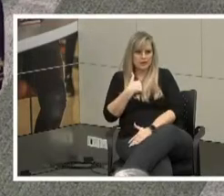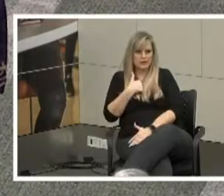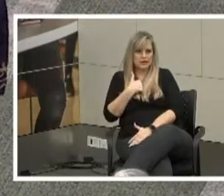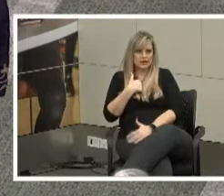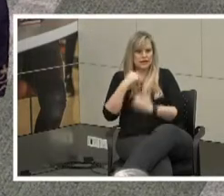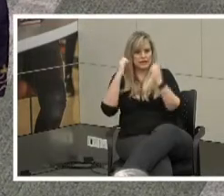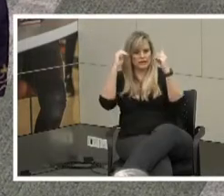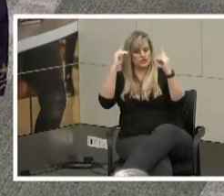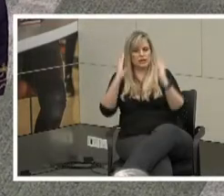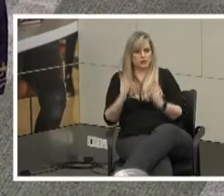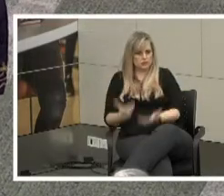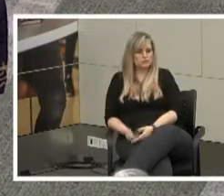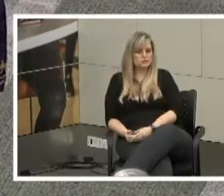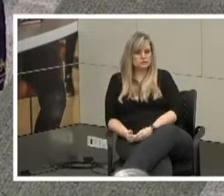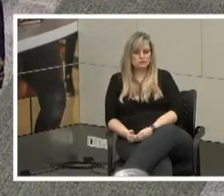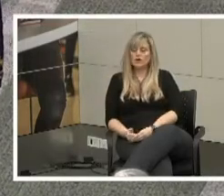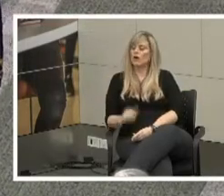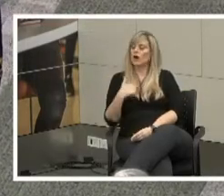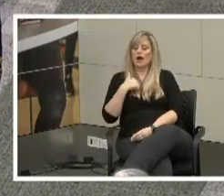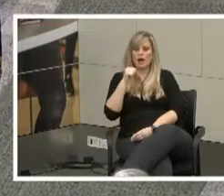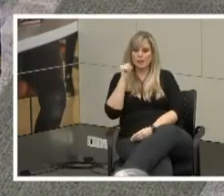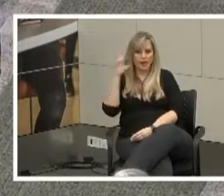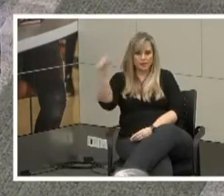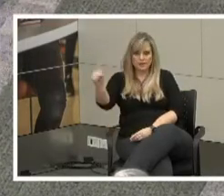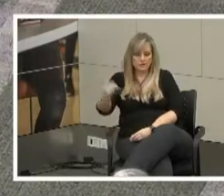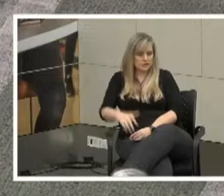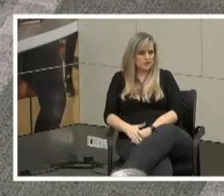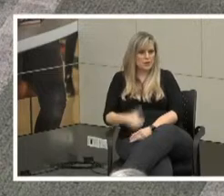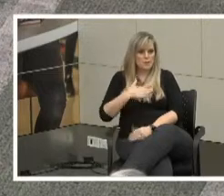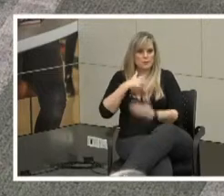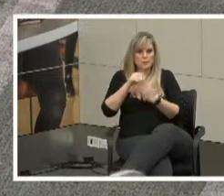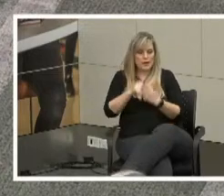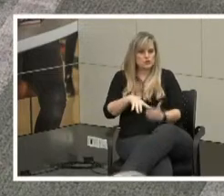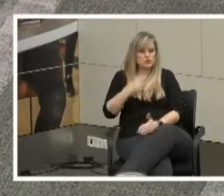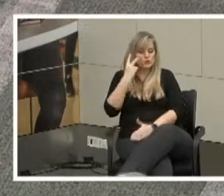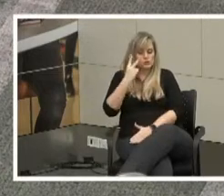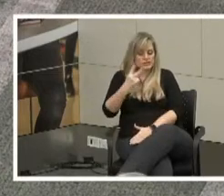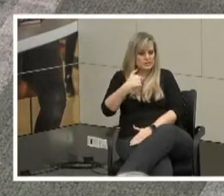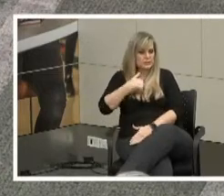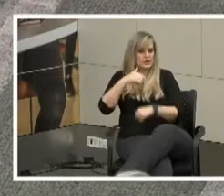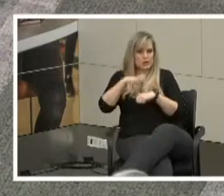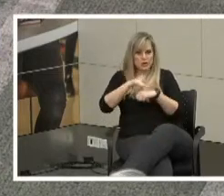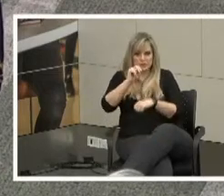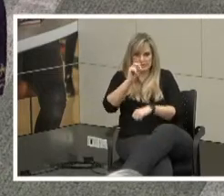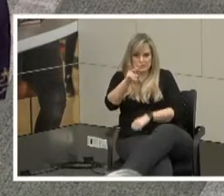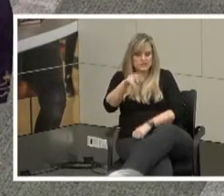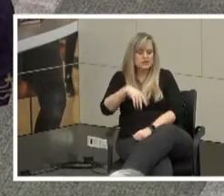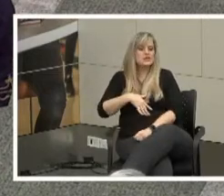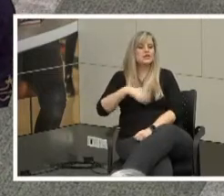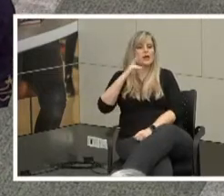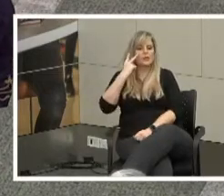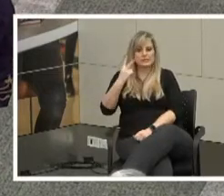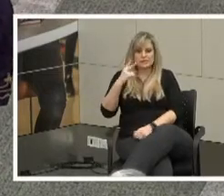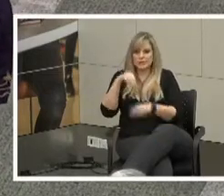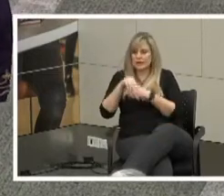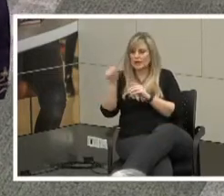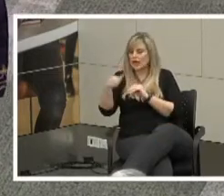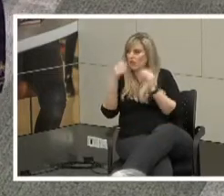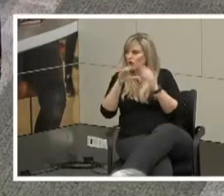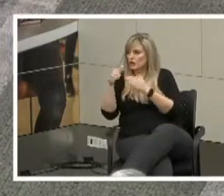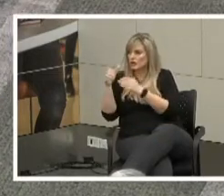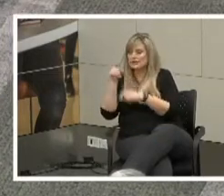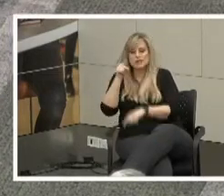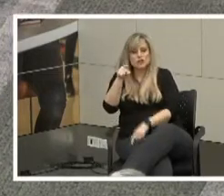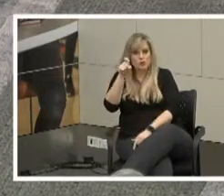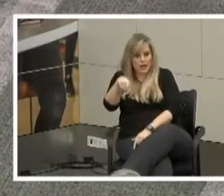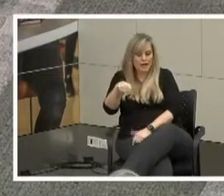of an educator and I'm not going anywhere my students will see me on television my students will see me in other classes and